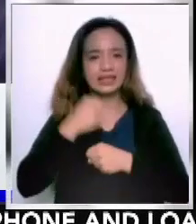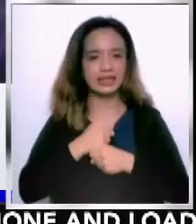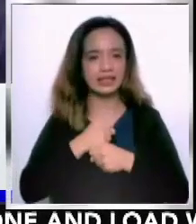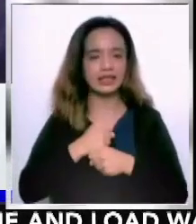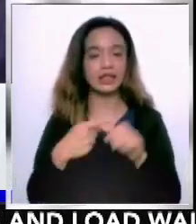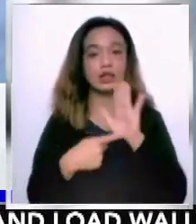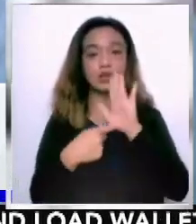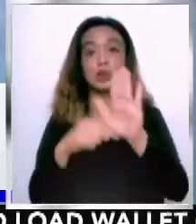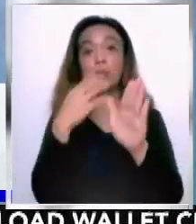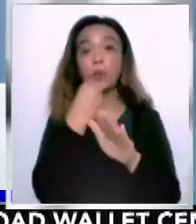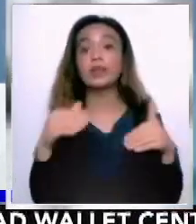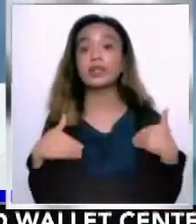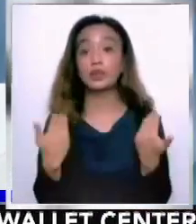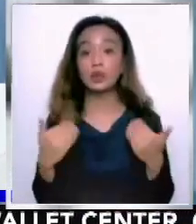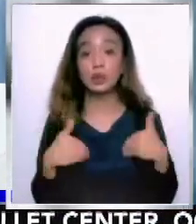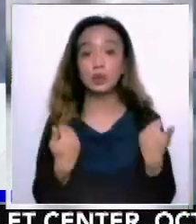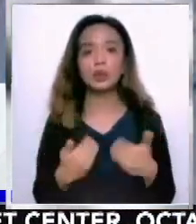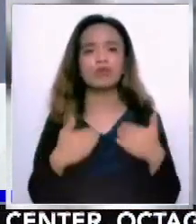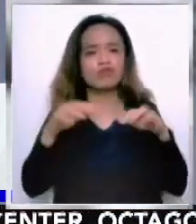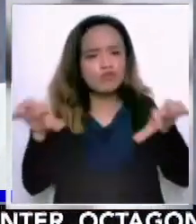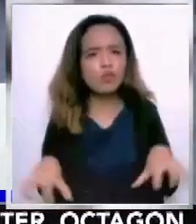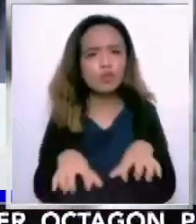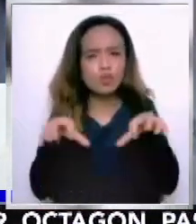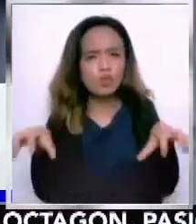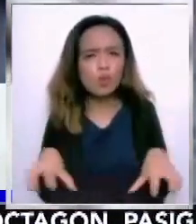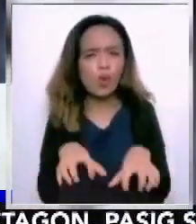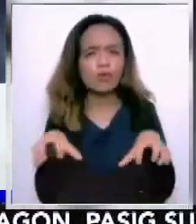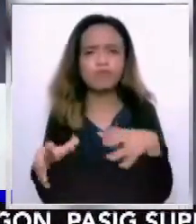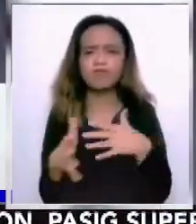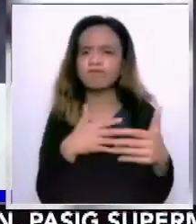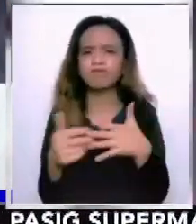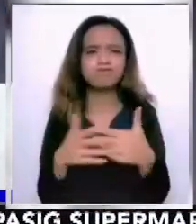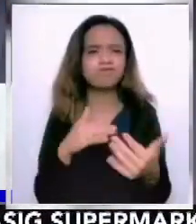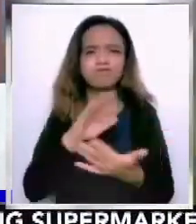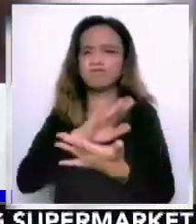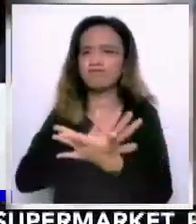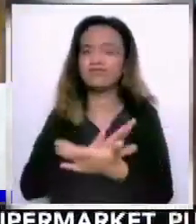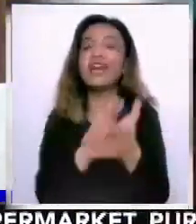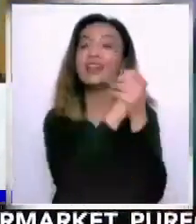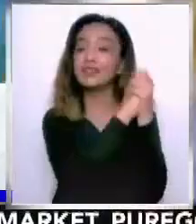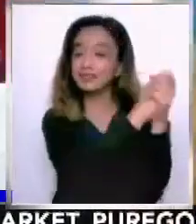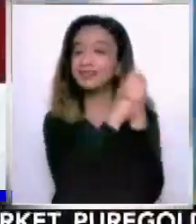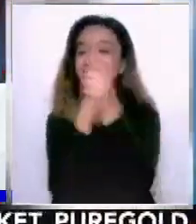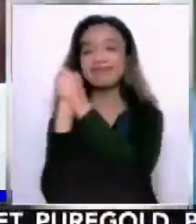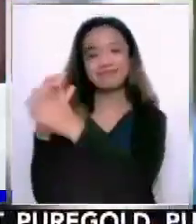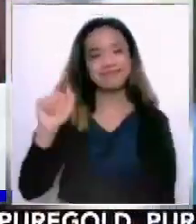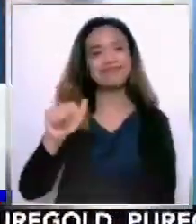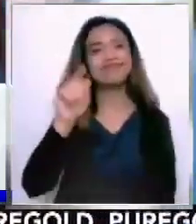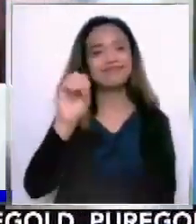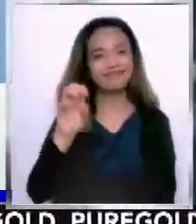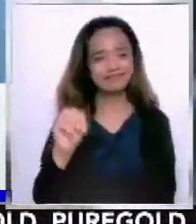kabataang nagbabanat ng buto sa gitna ng pandemya. Congratulations, Atom, at sa iyong magaling na team.